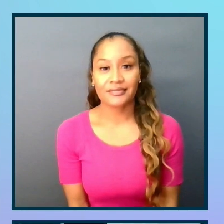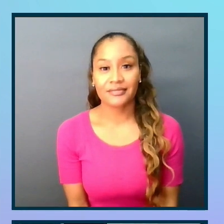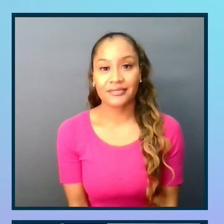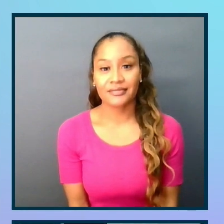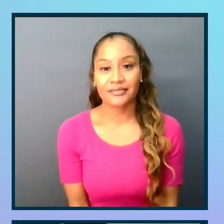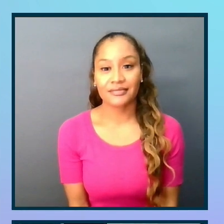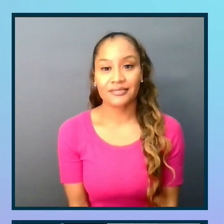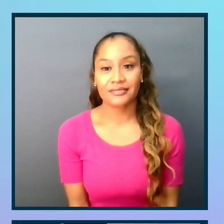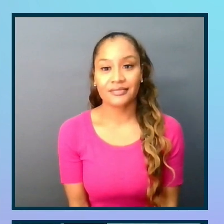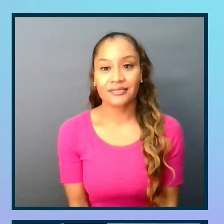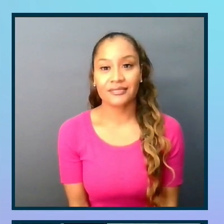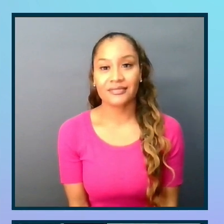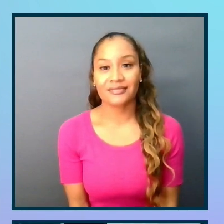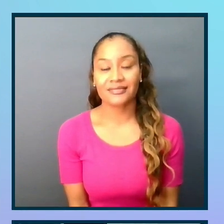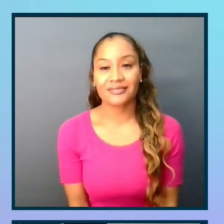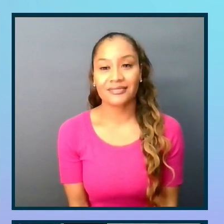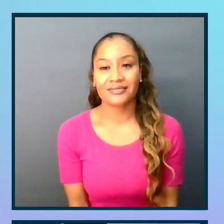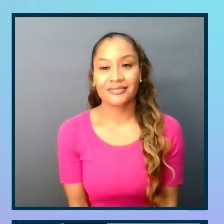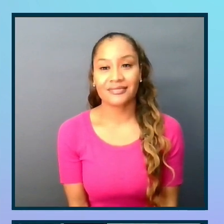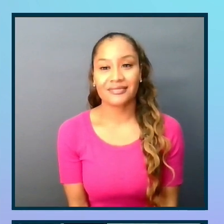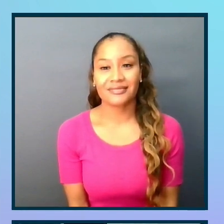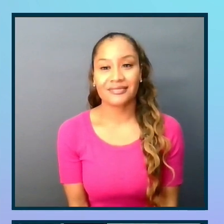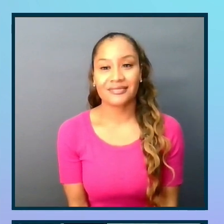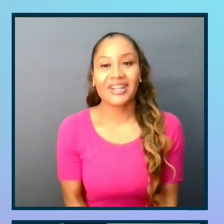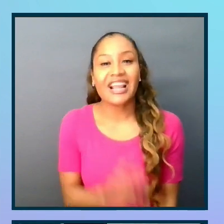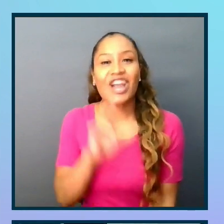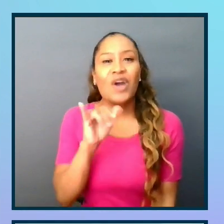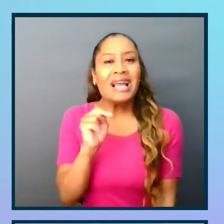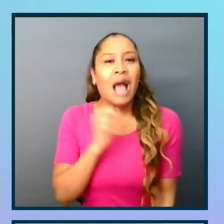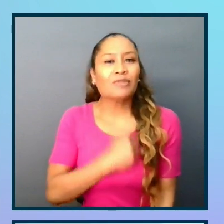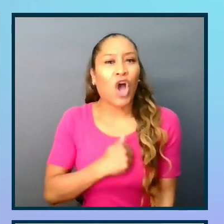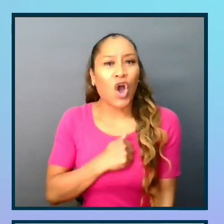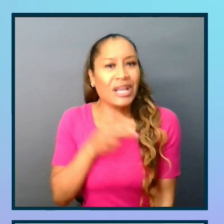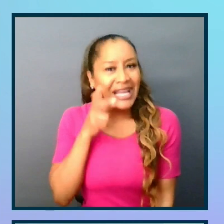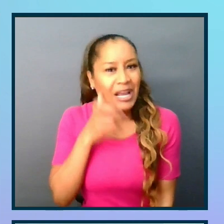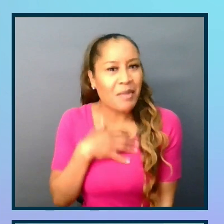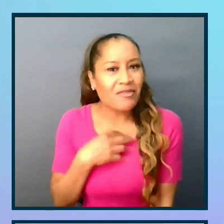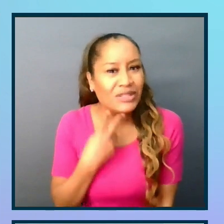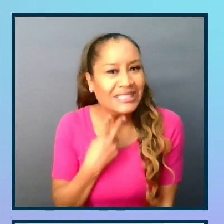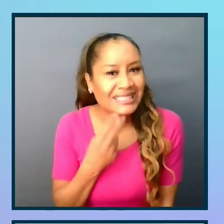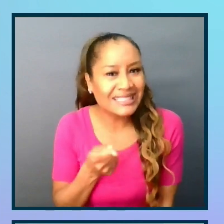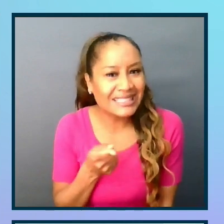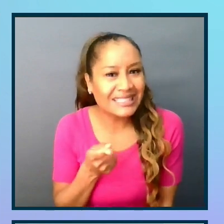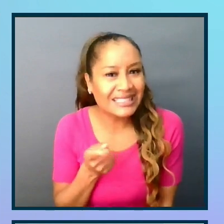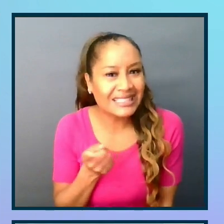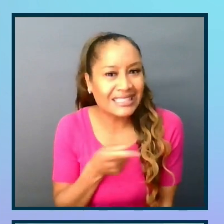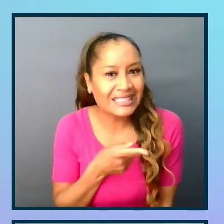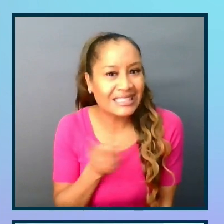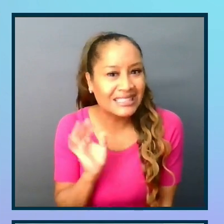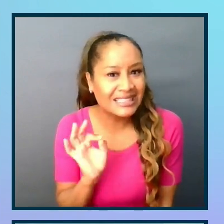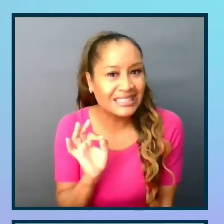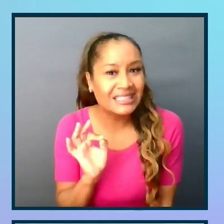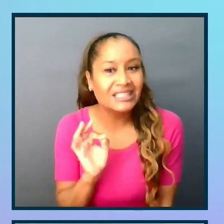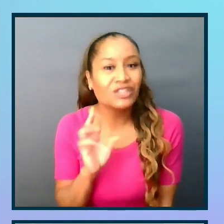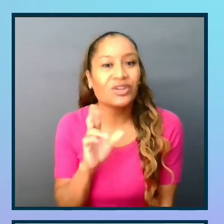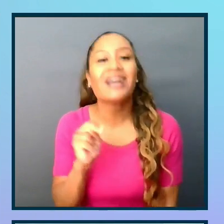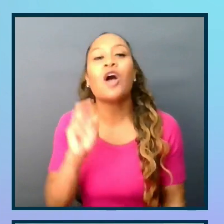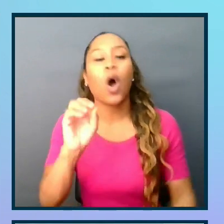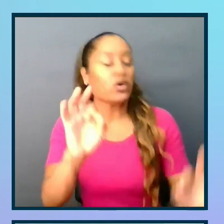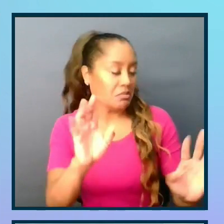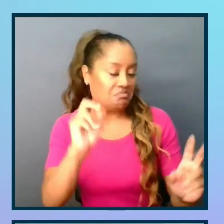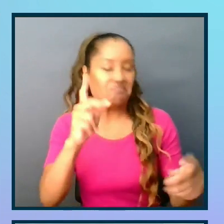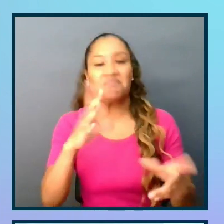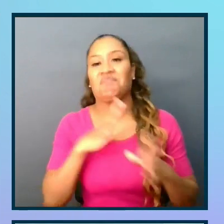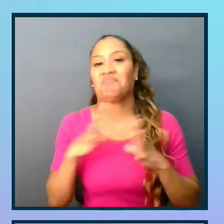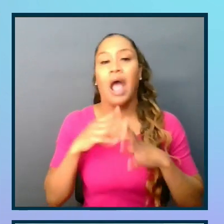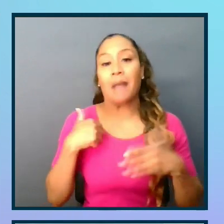Sorry about that. Technical difficulties on my end. Can y'all hear me okay? Mm-hmm. Okay, cool. All right, I'll get into